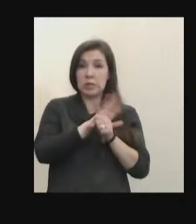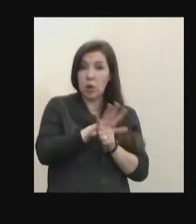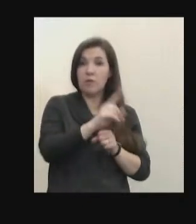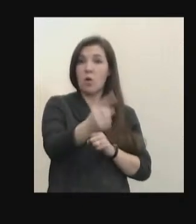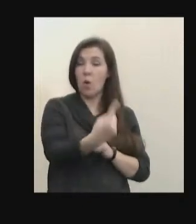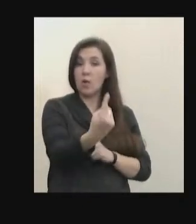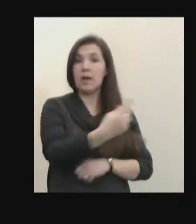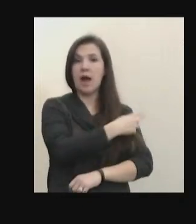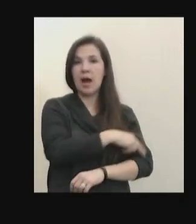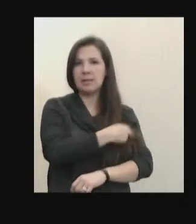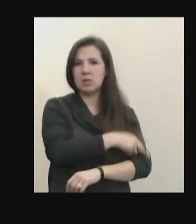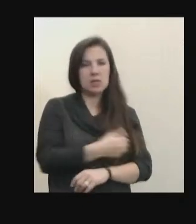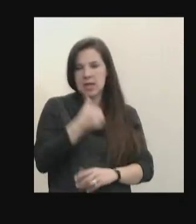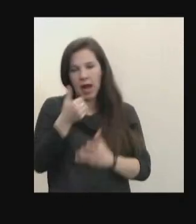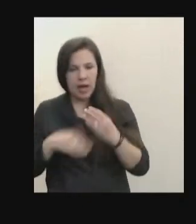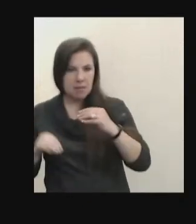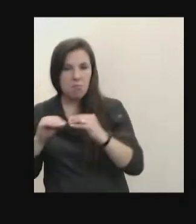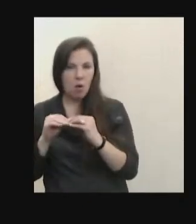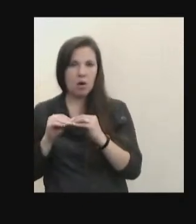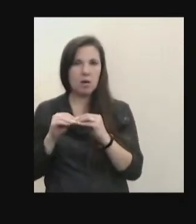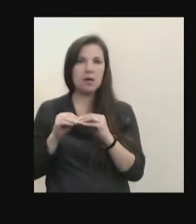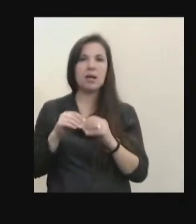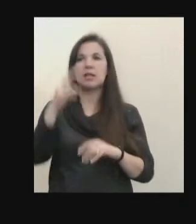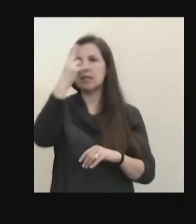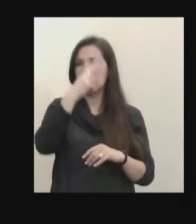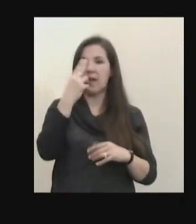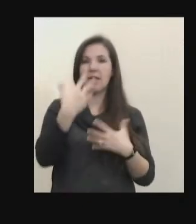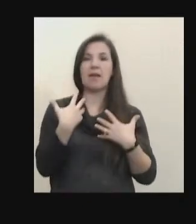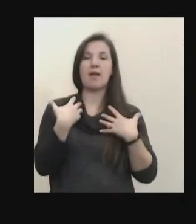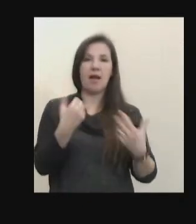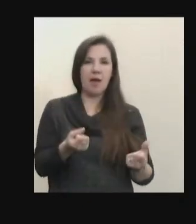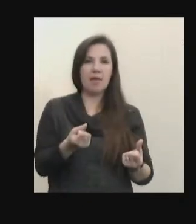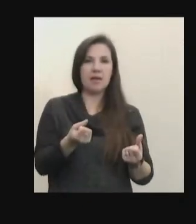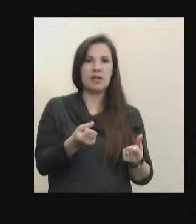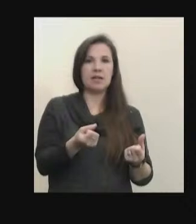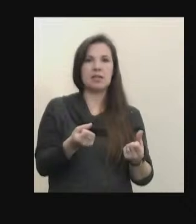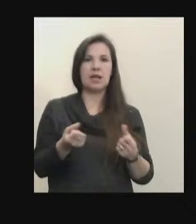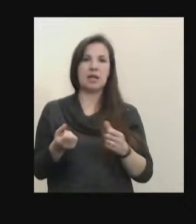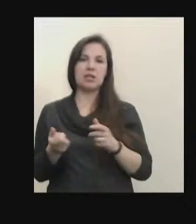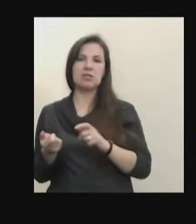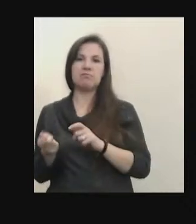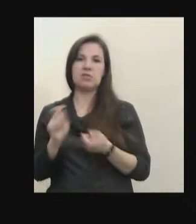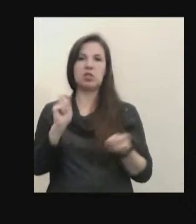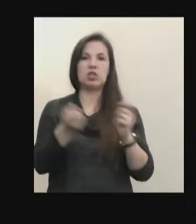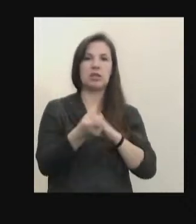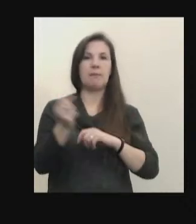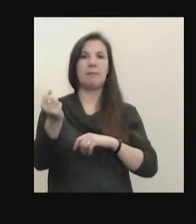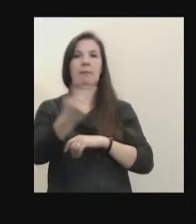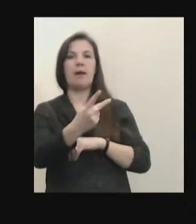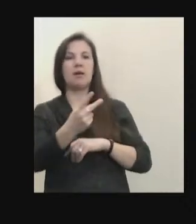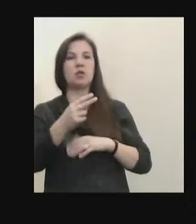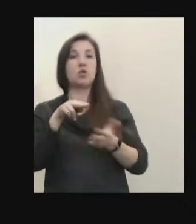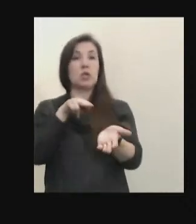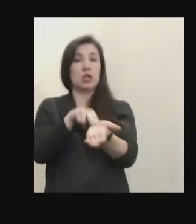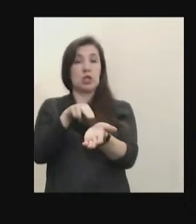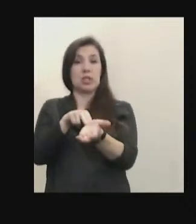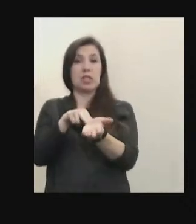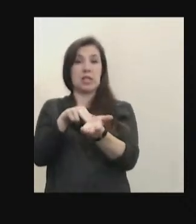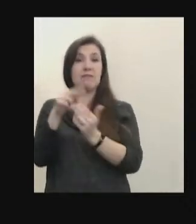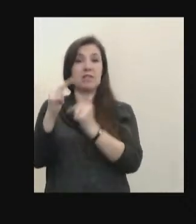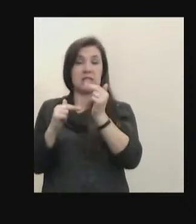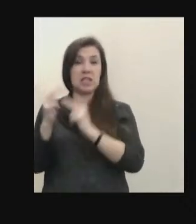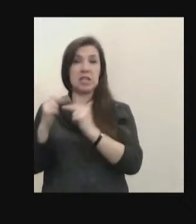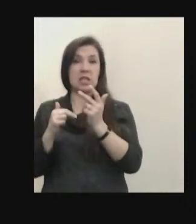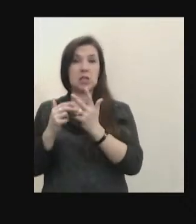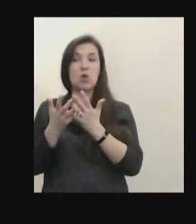longer a COVID-only hospital, and Catholic Health is converting it, my understanding, to a nursing facility, so we've lost a lot of